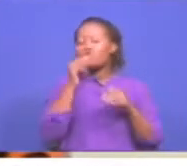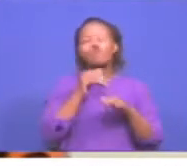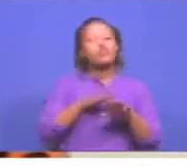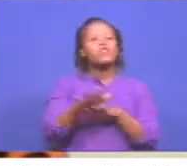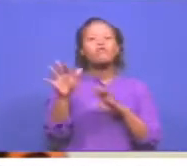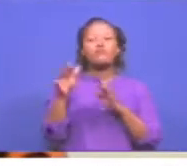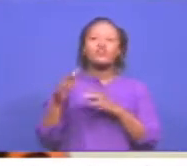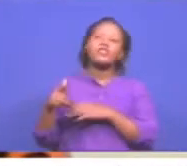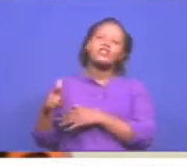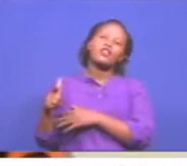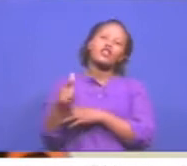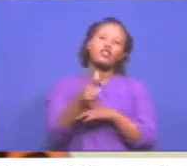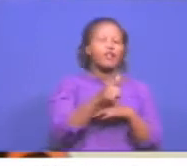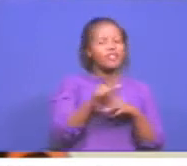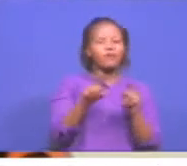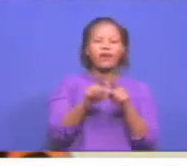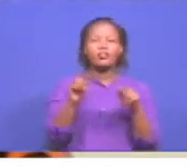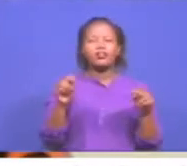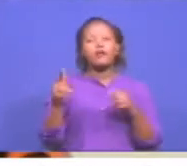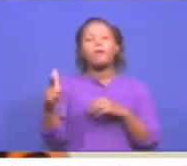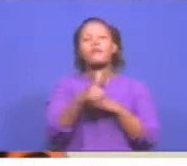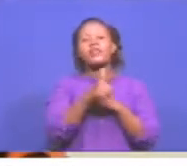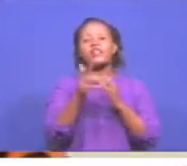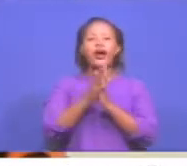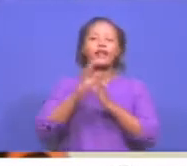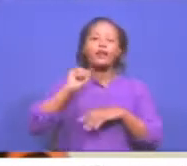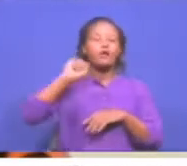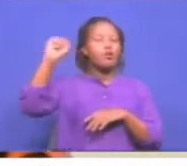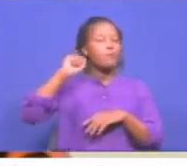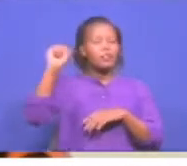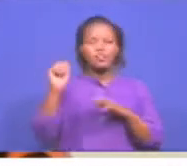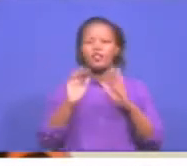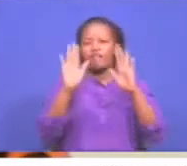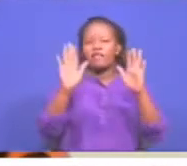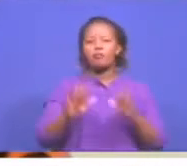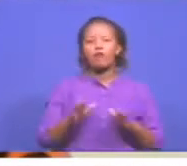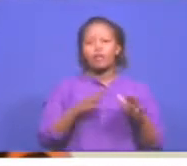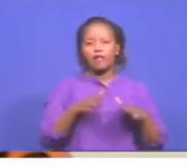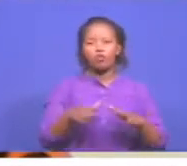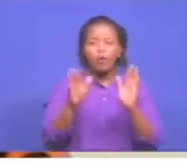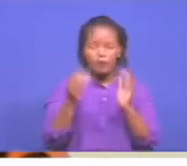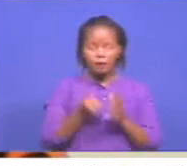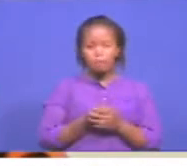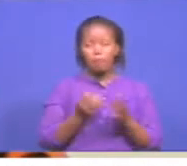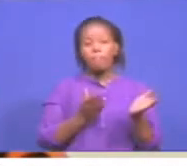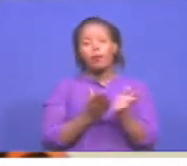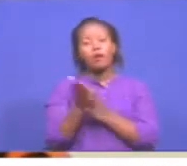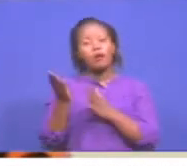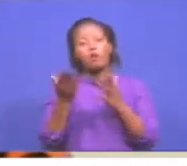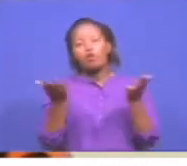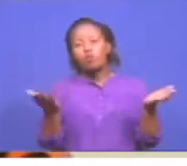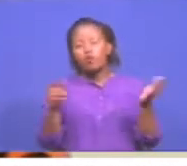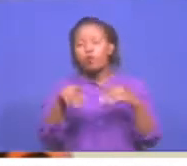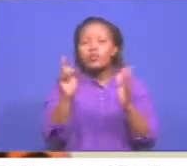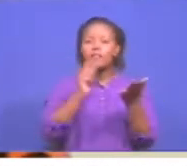journalism and politics, media and politics, in a very significant way in this country. Through his